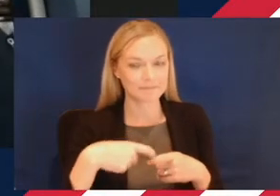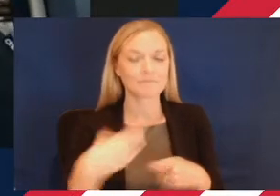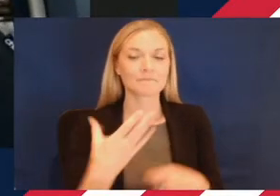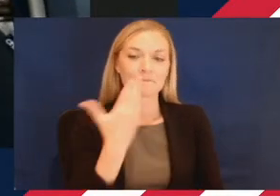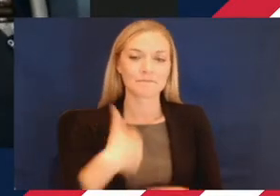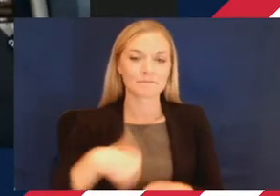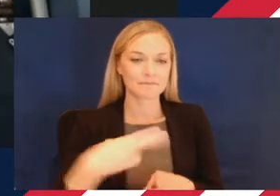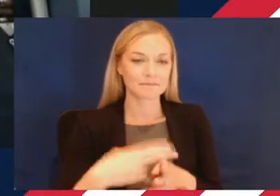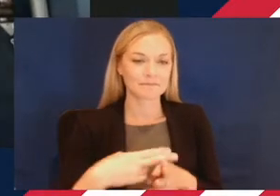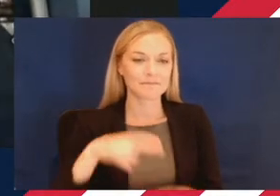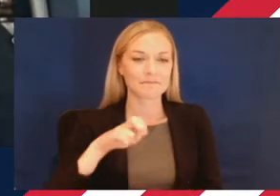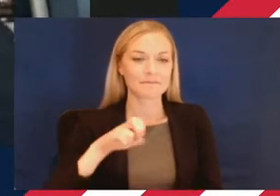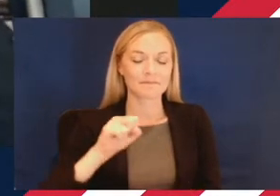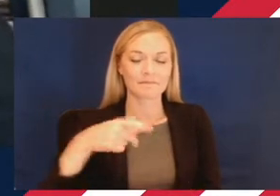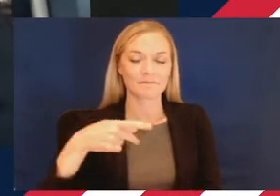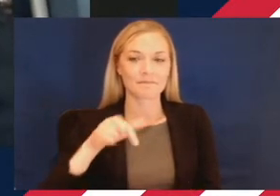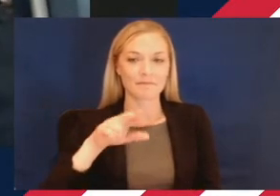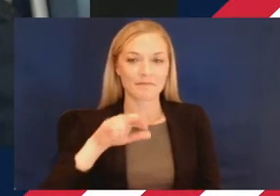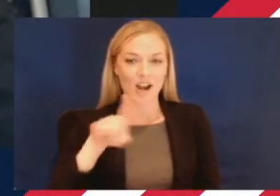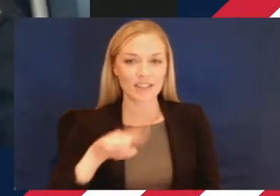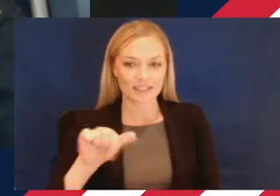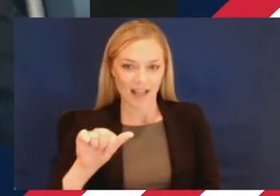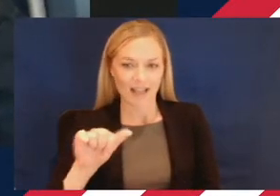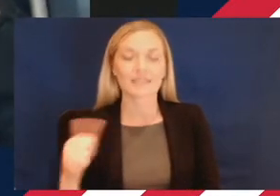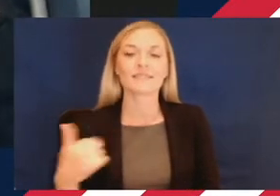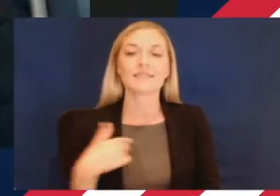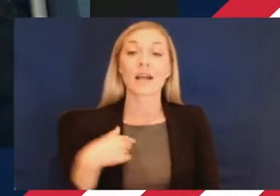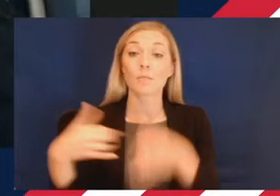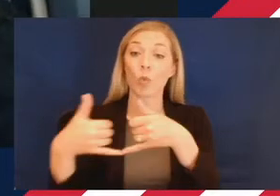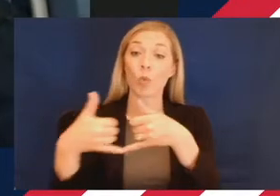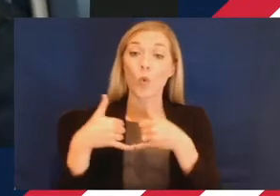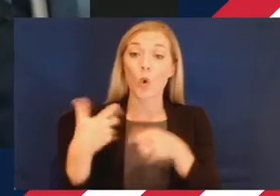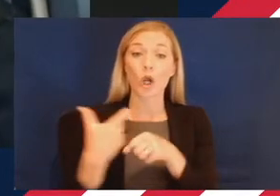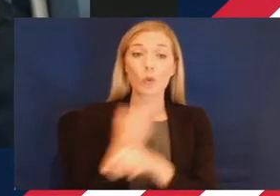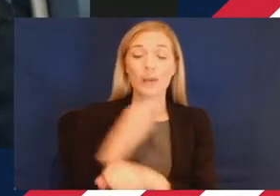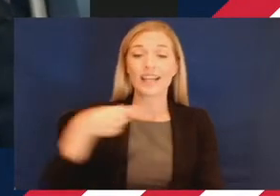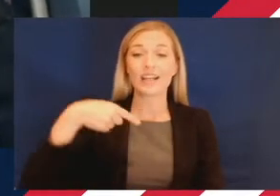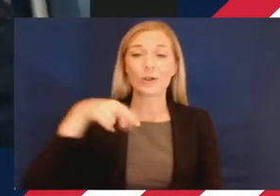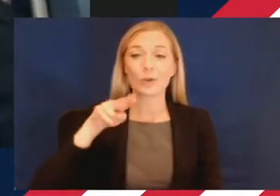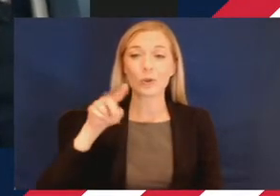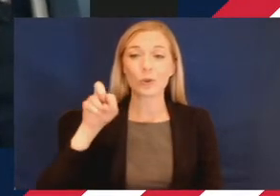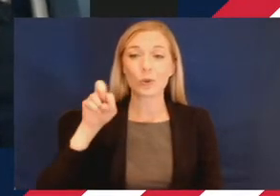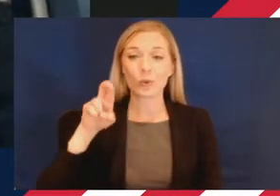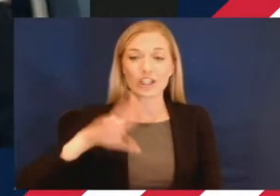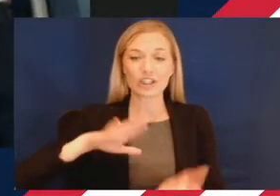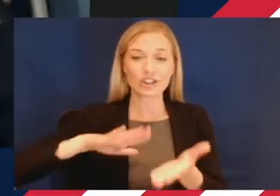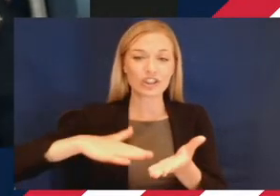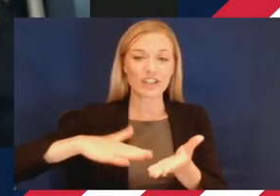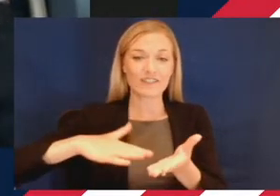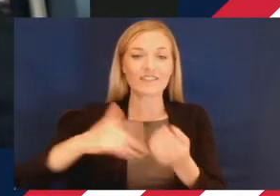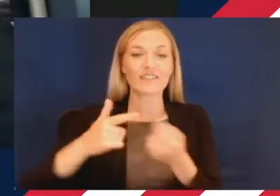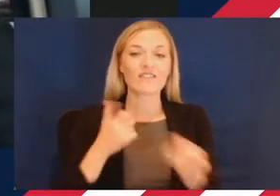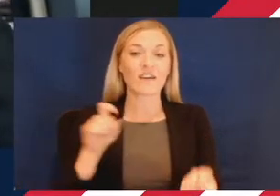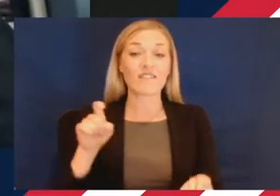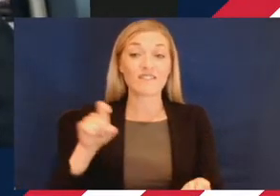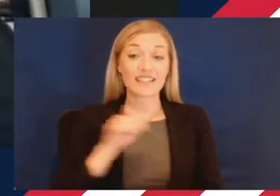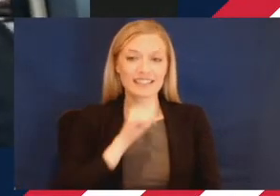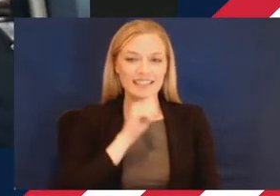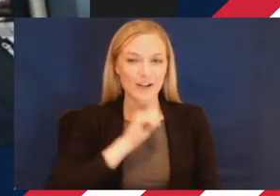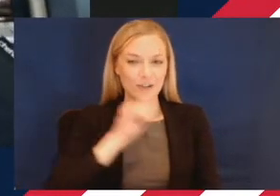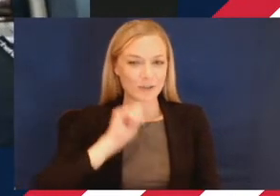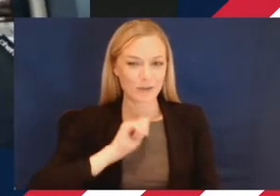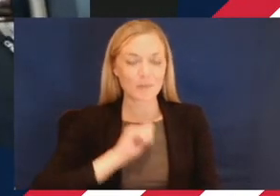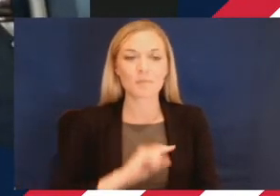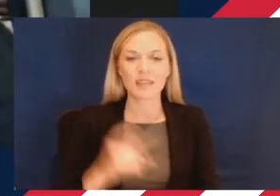and I'm an award-winning queer chef and restaurateur from Phoenix, Arizona. Recently, I was awarded my